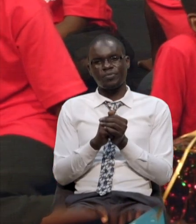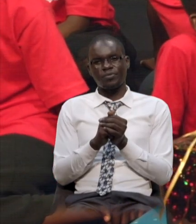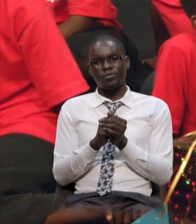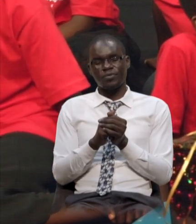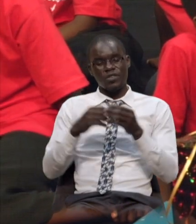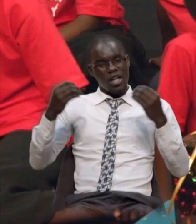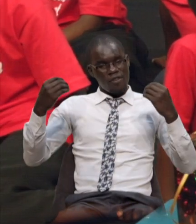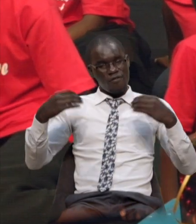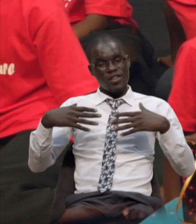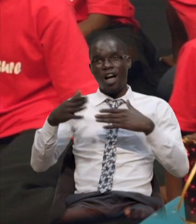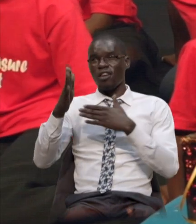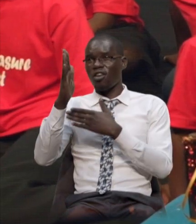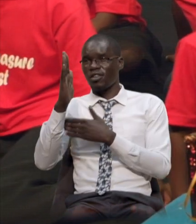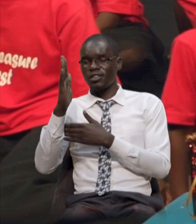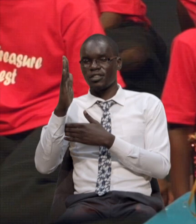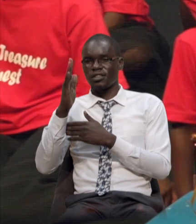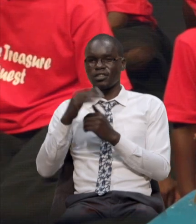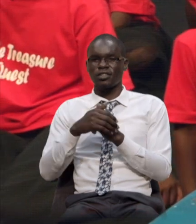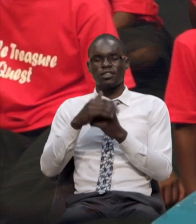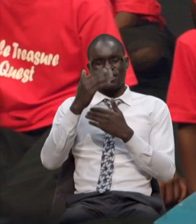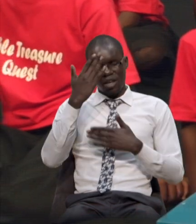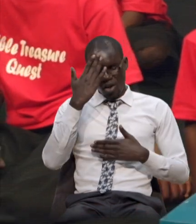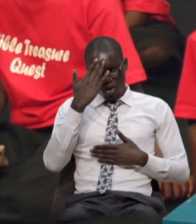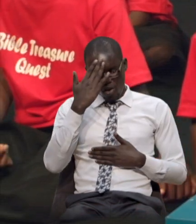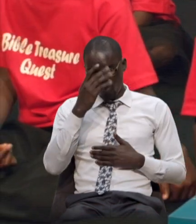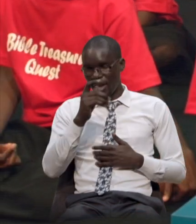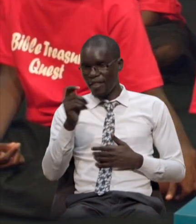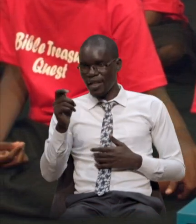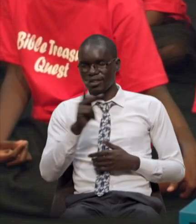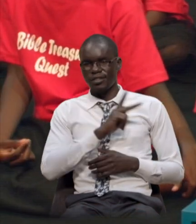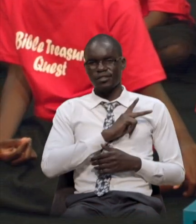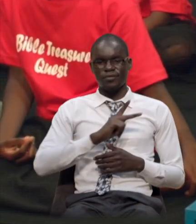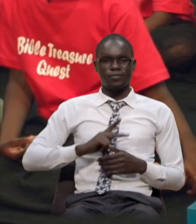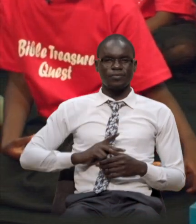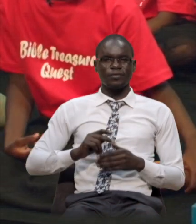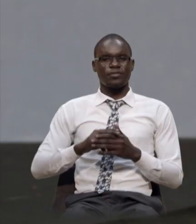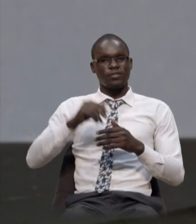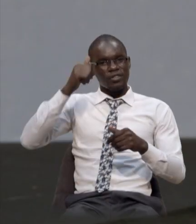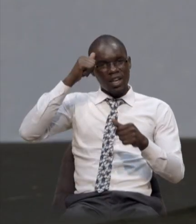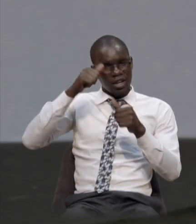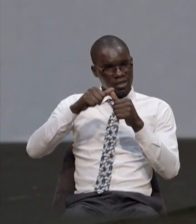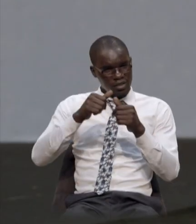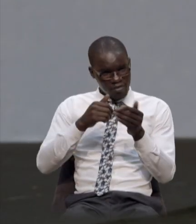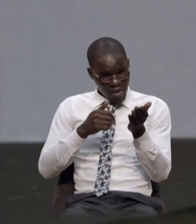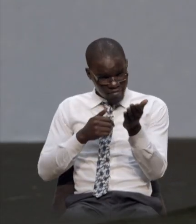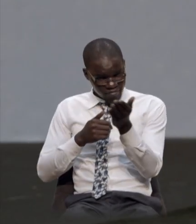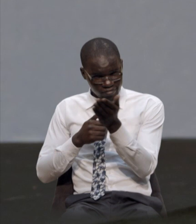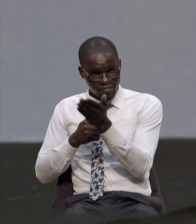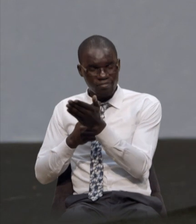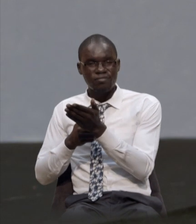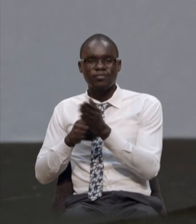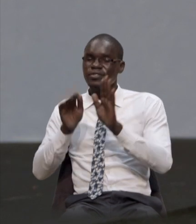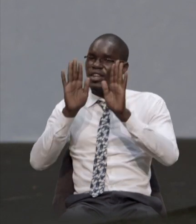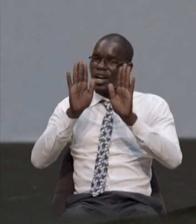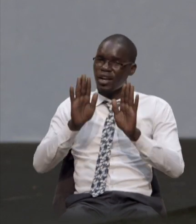everyone. Fear God. Fear God. Honor the King. Honor the King. Remember, it's always important